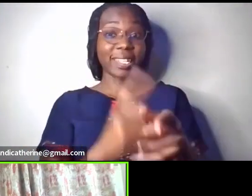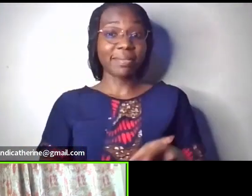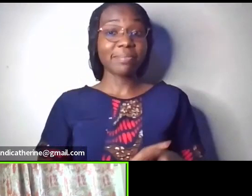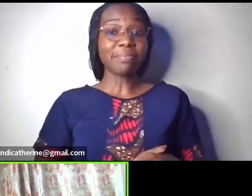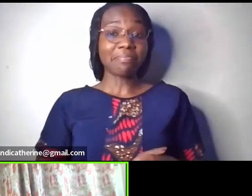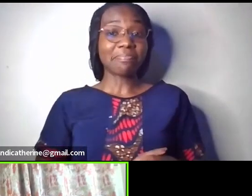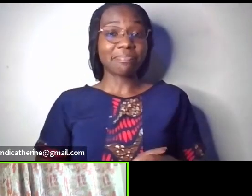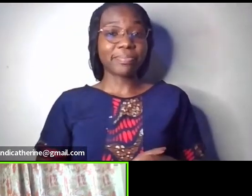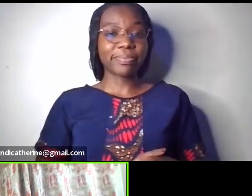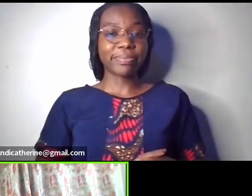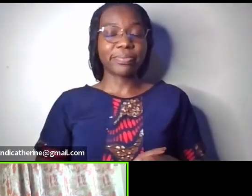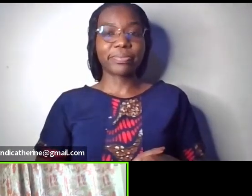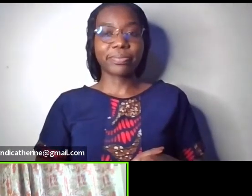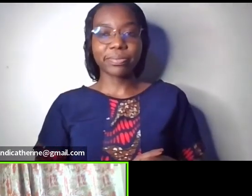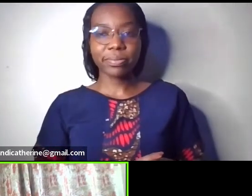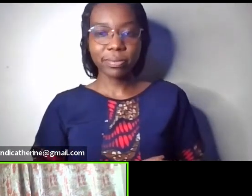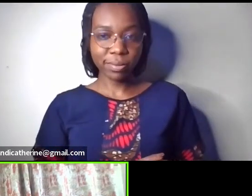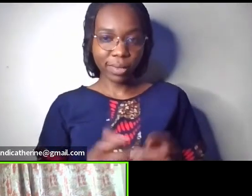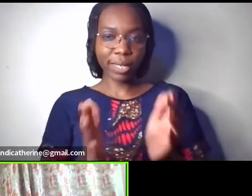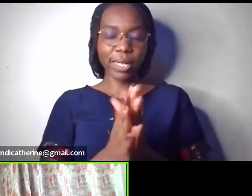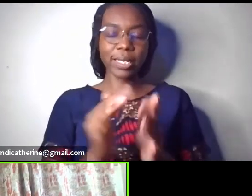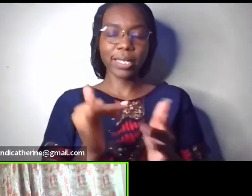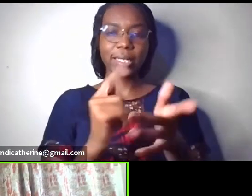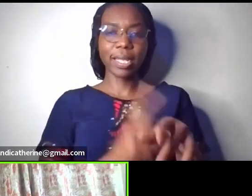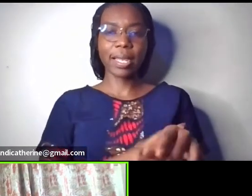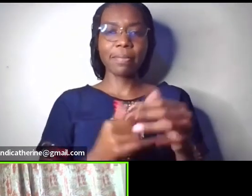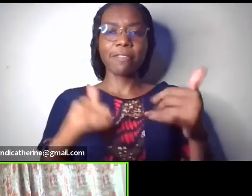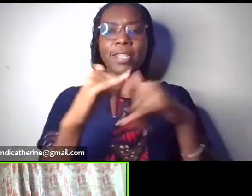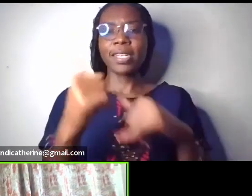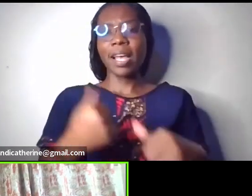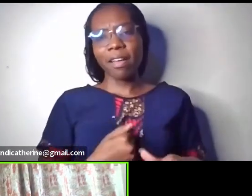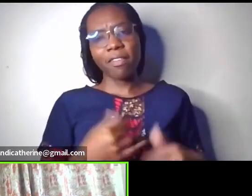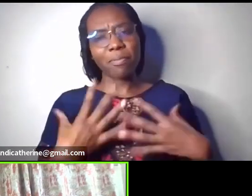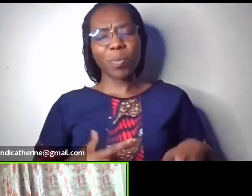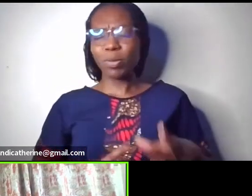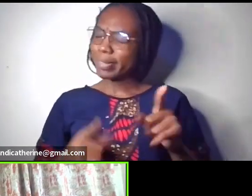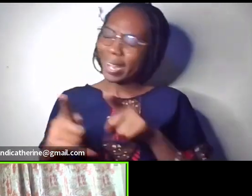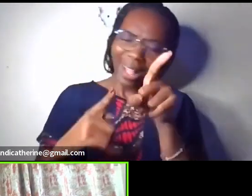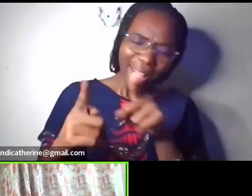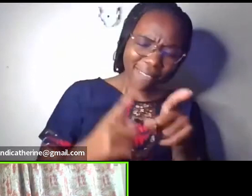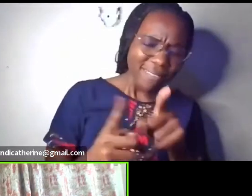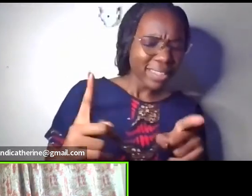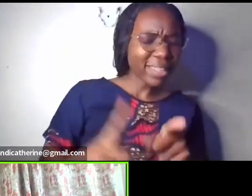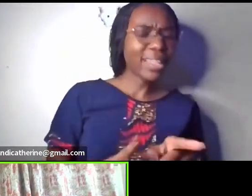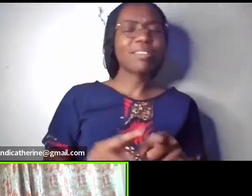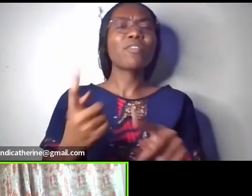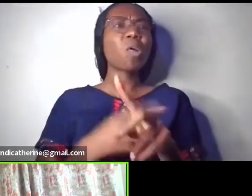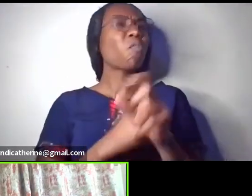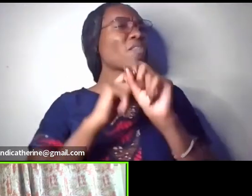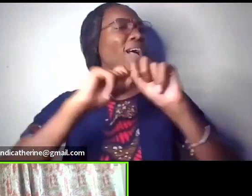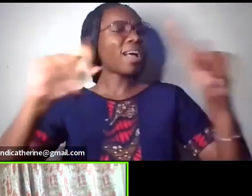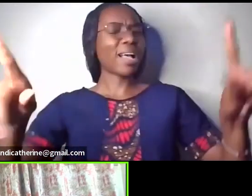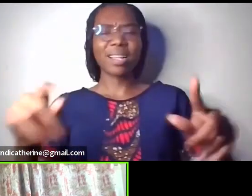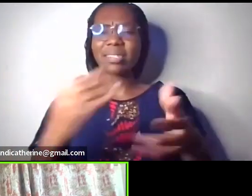right? And we had an event and people are traveling from Nairobi. So of course I got called because